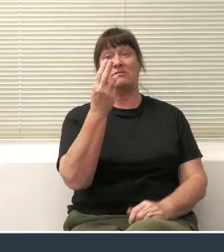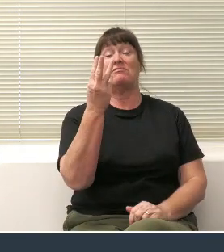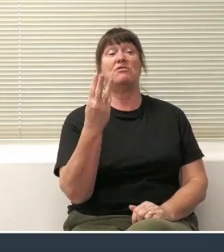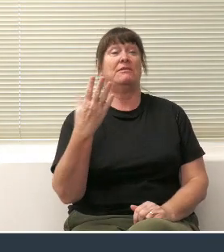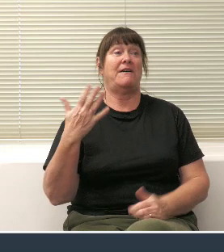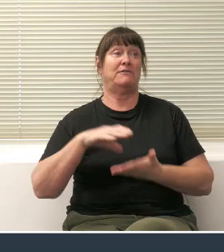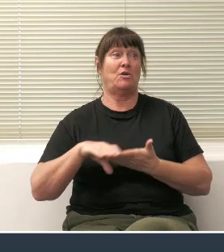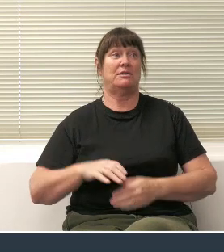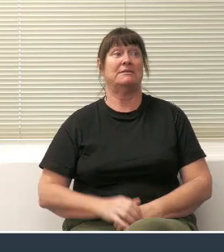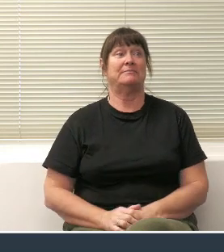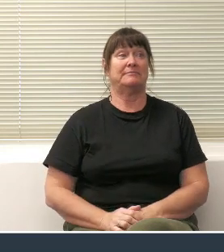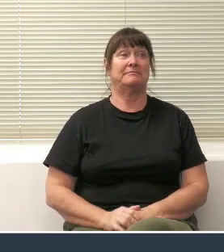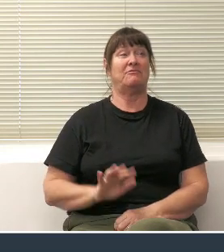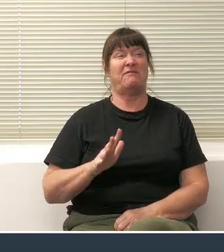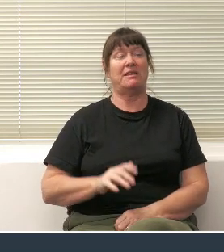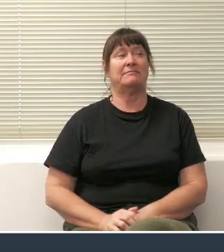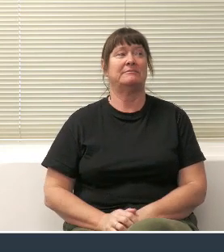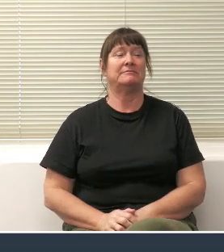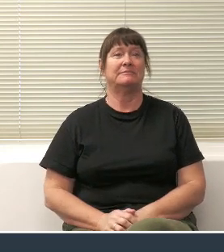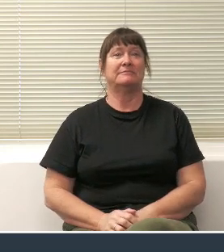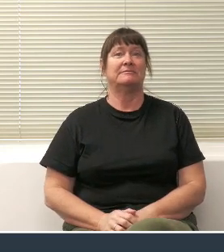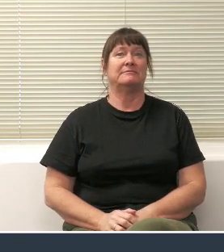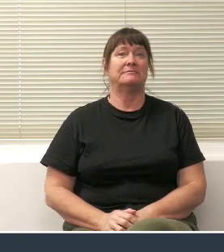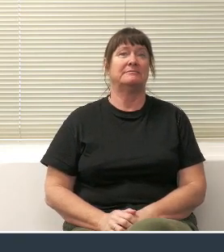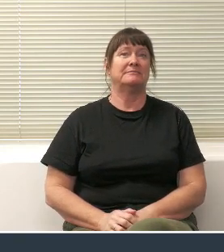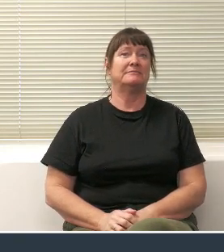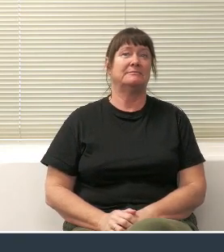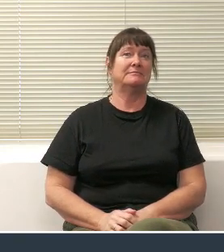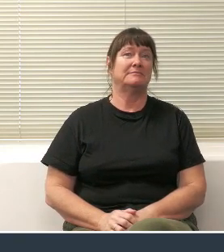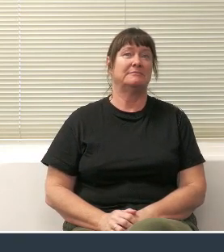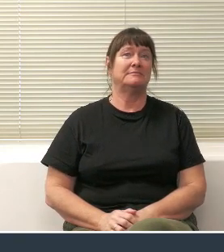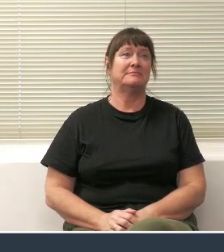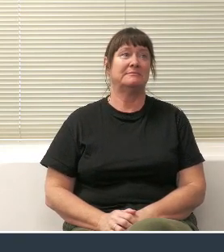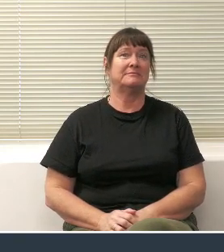Around $35, Yeah. roughly. Thank you. Okay.